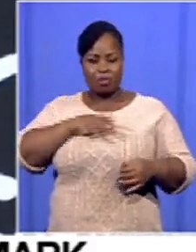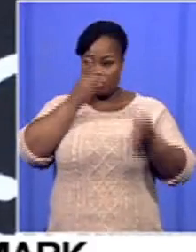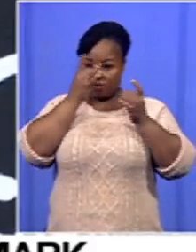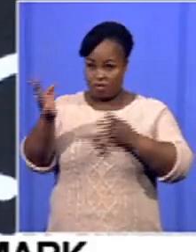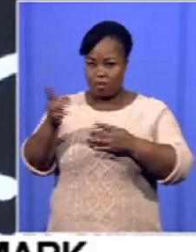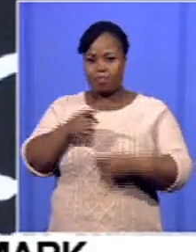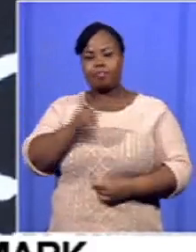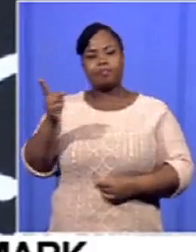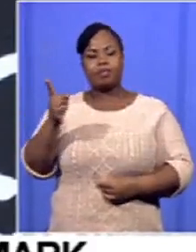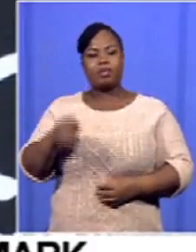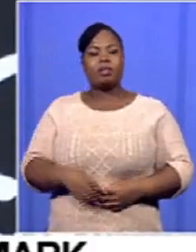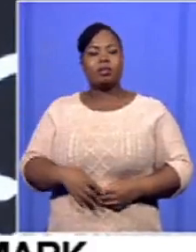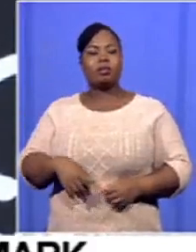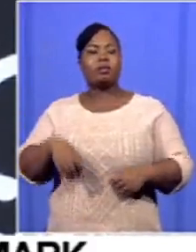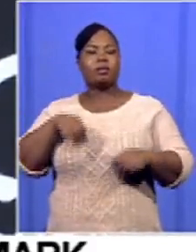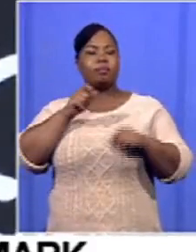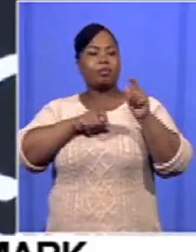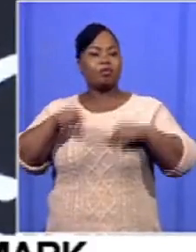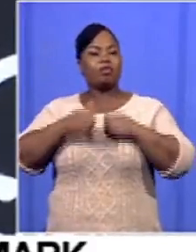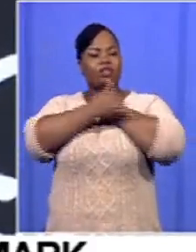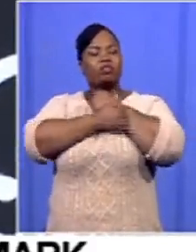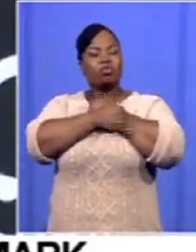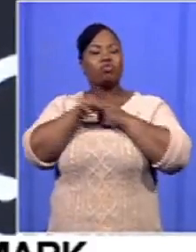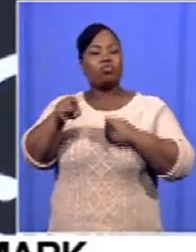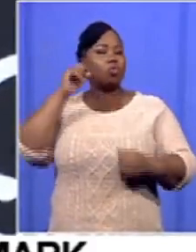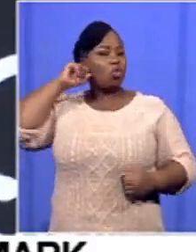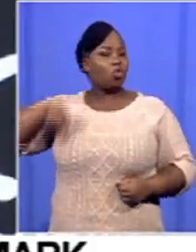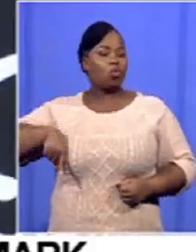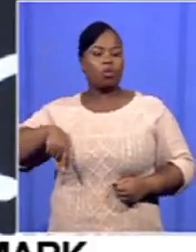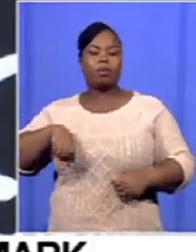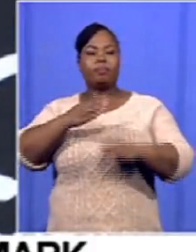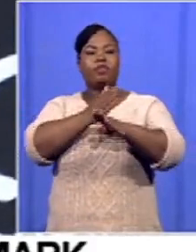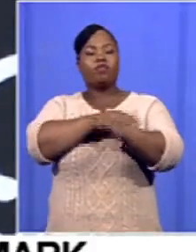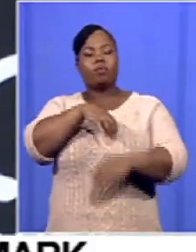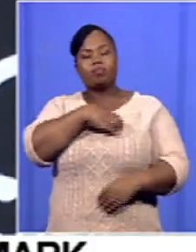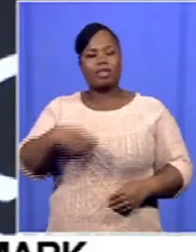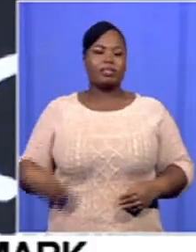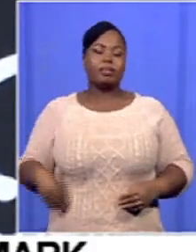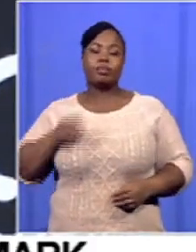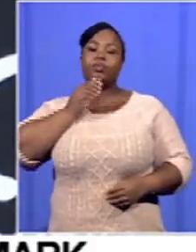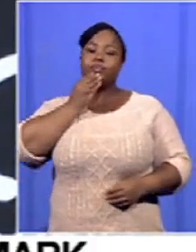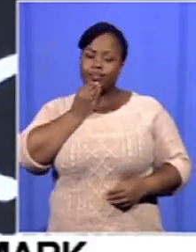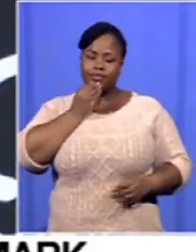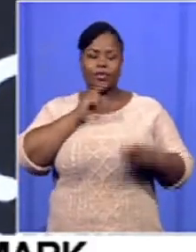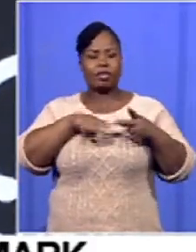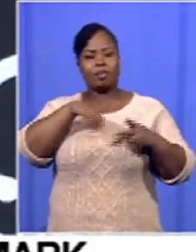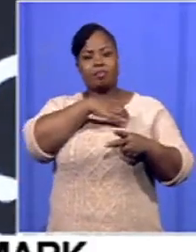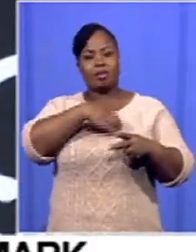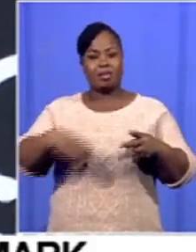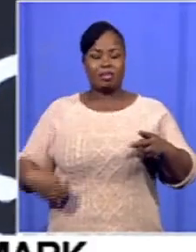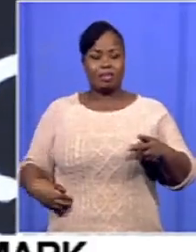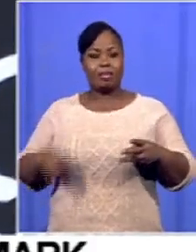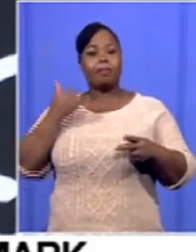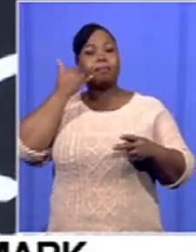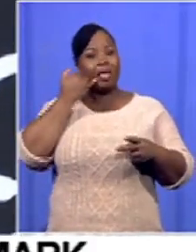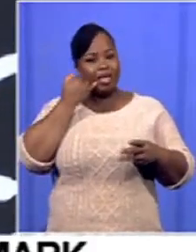country, you ignored former President Ntlantla, you ignored former President Mbeki, you are ignoring the people who are crying out saying, give